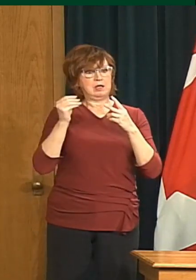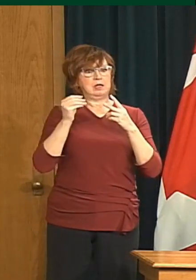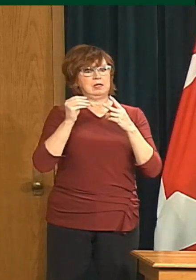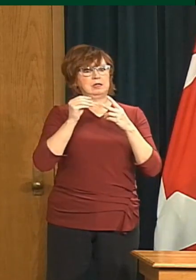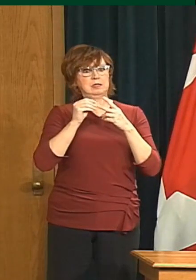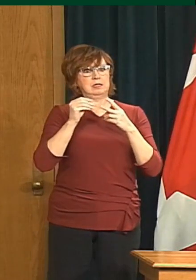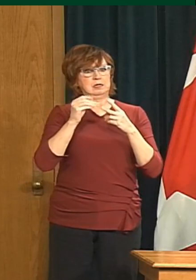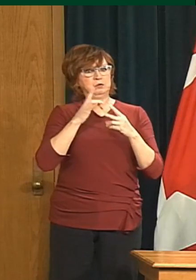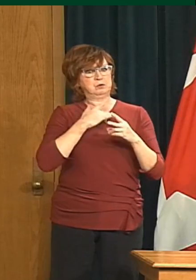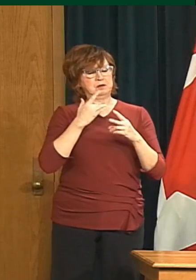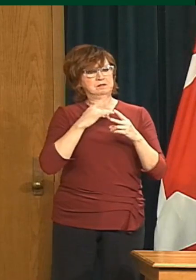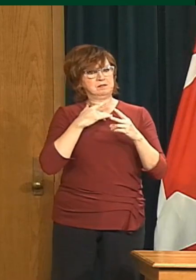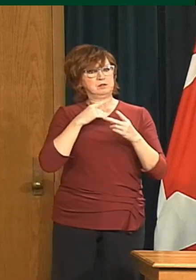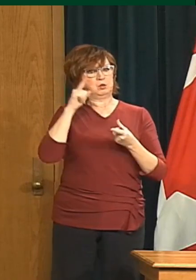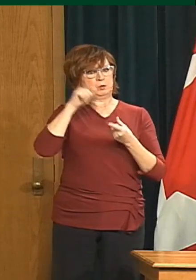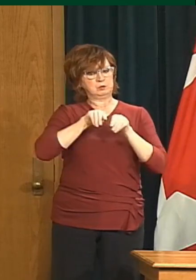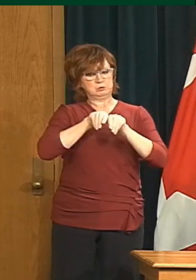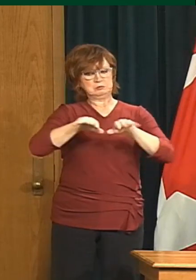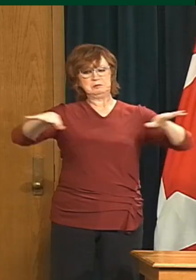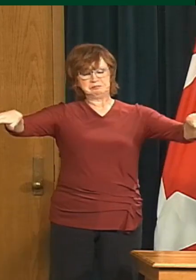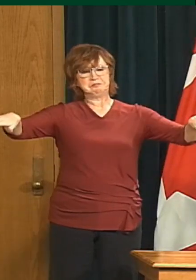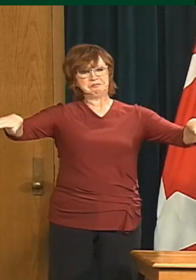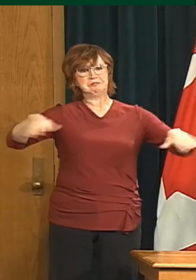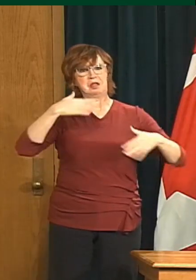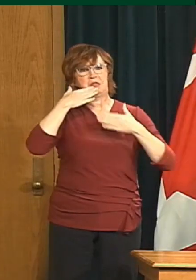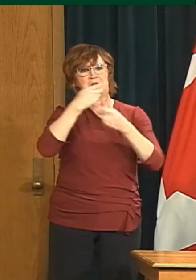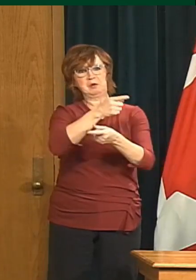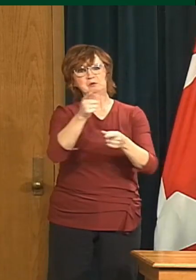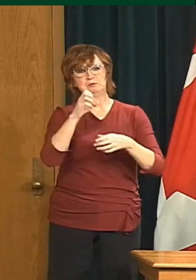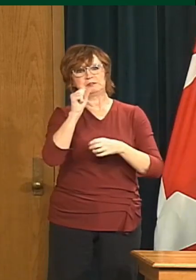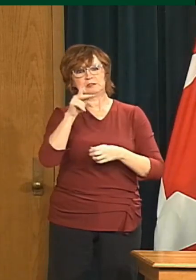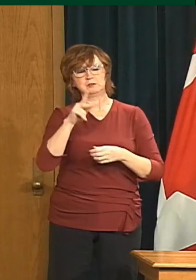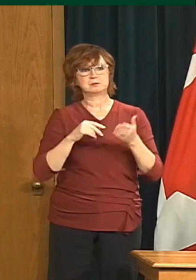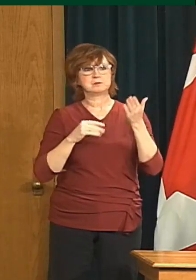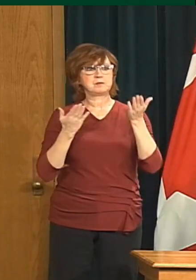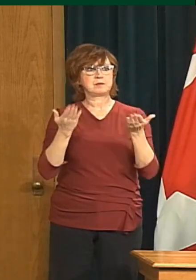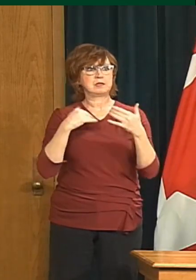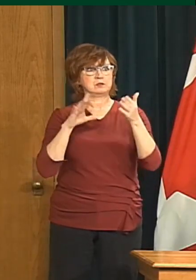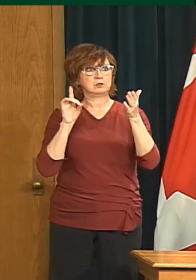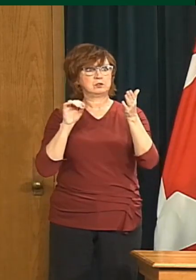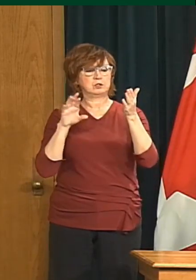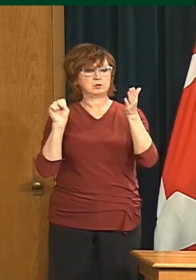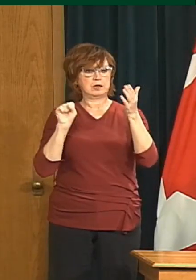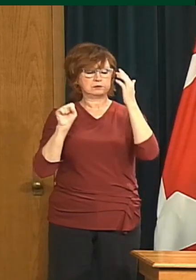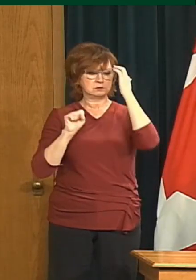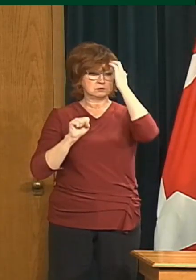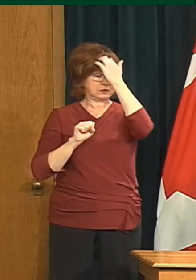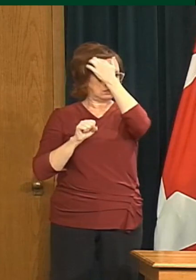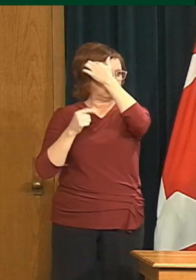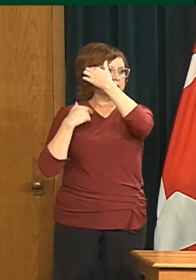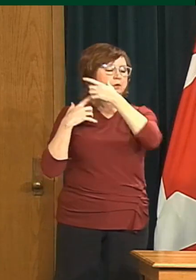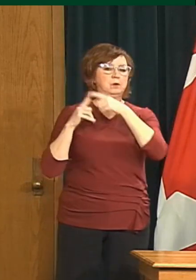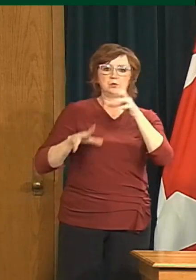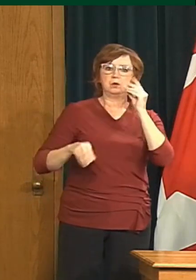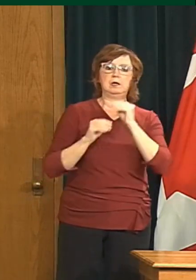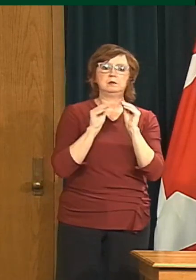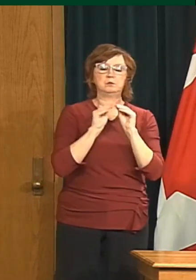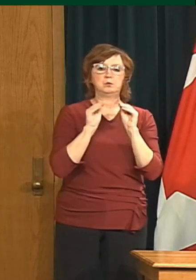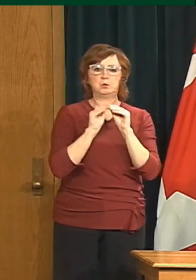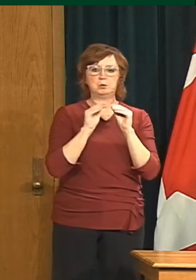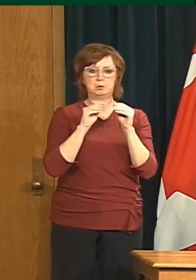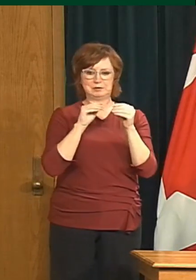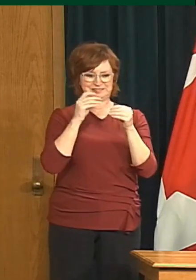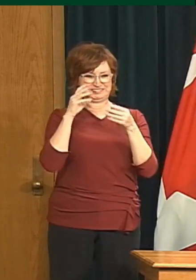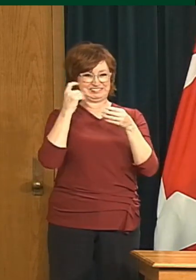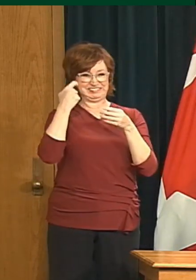Thank you, Premier. So further to the Premier's update on the case numbers, I did want